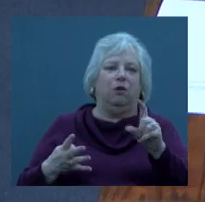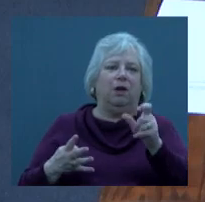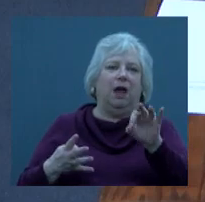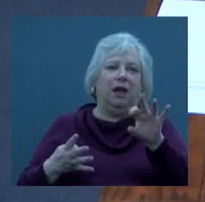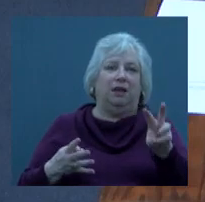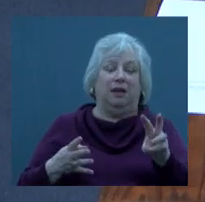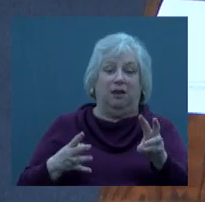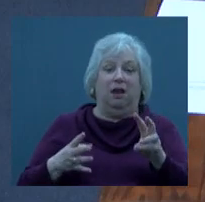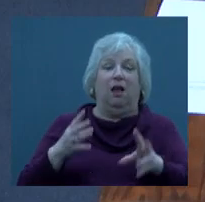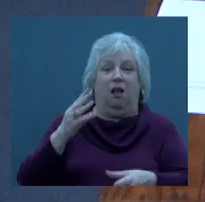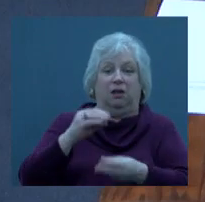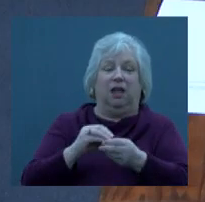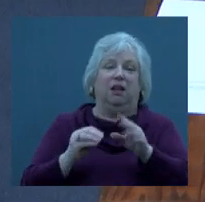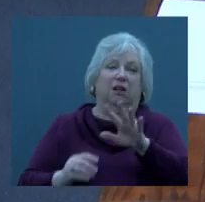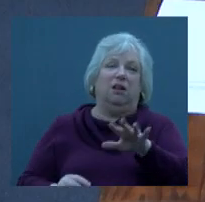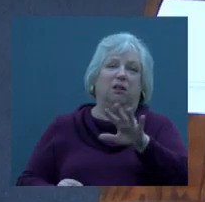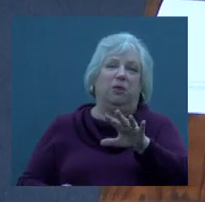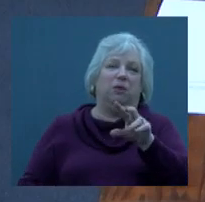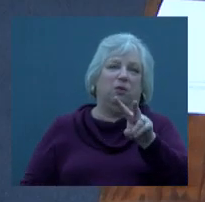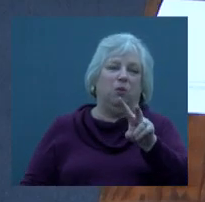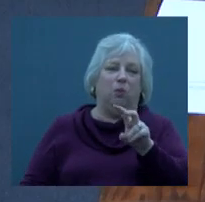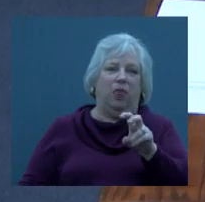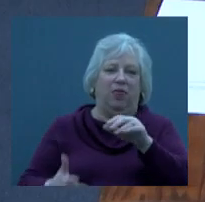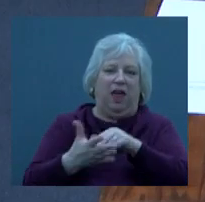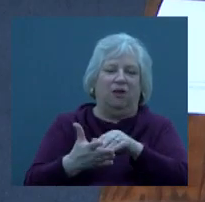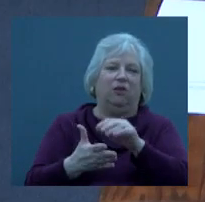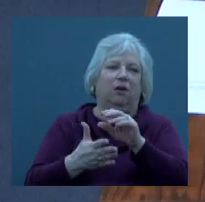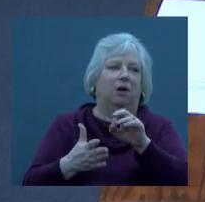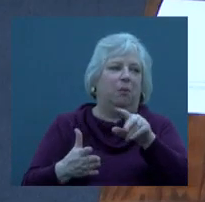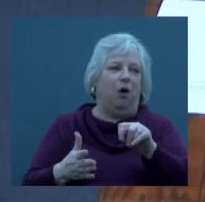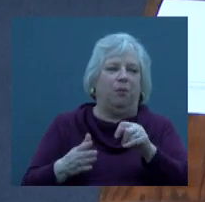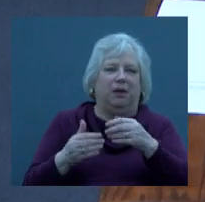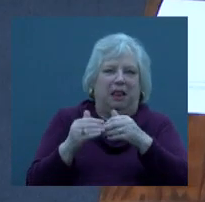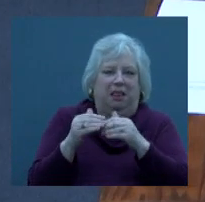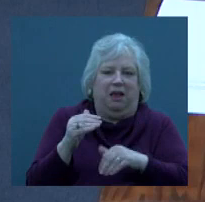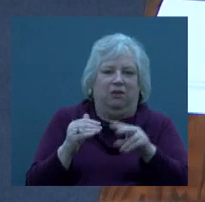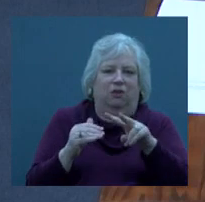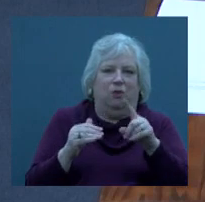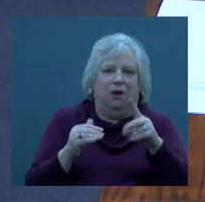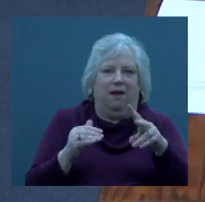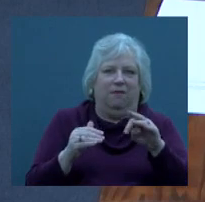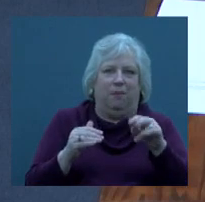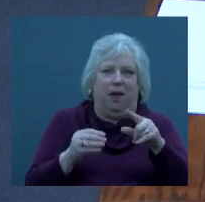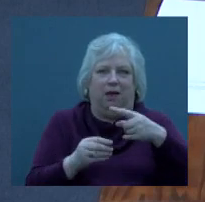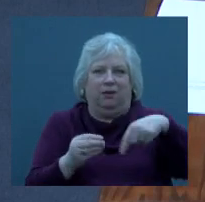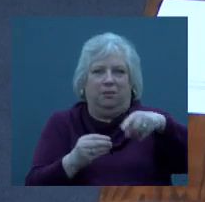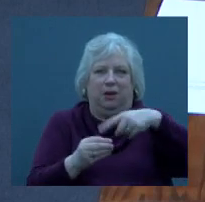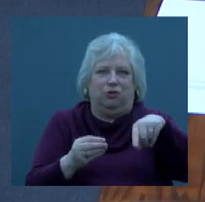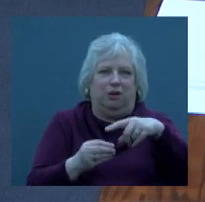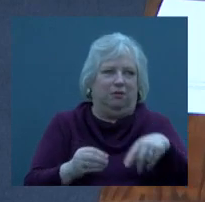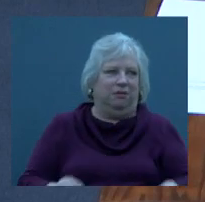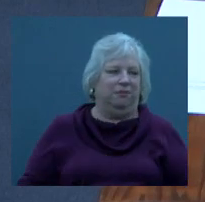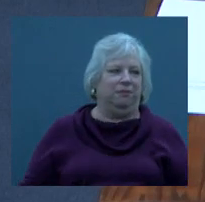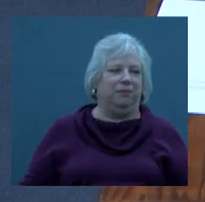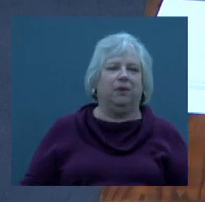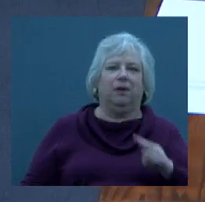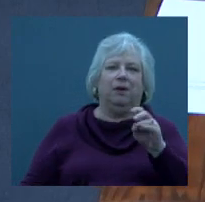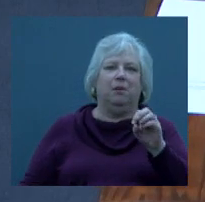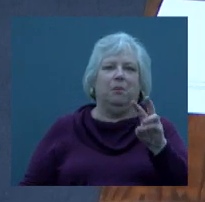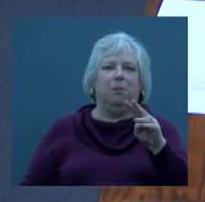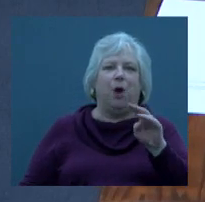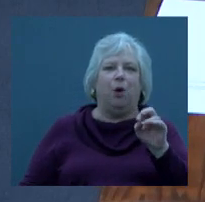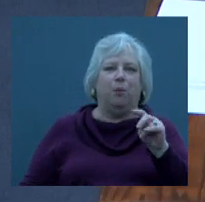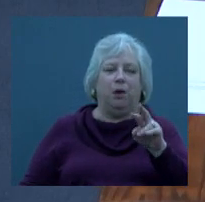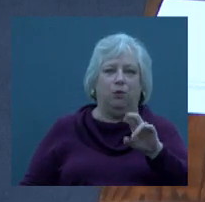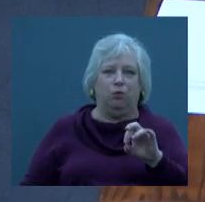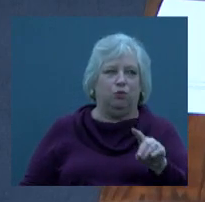to 2,000 apartments within less than 2.5 miles of one another. Bowman Road,